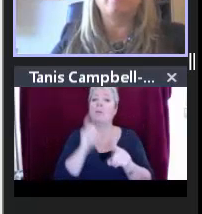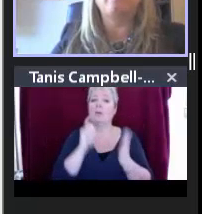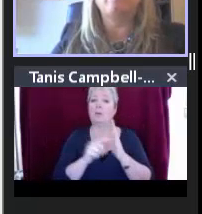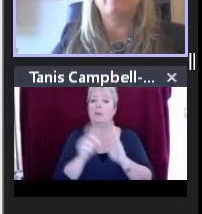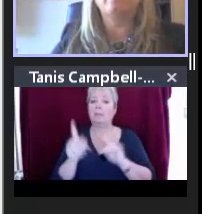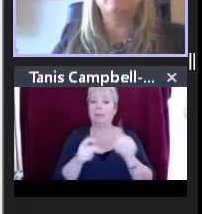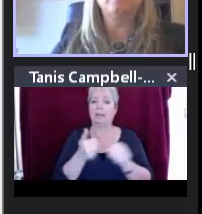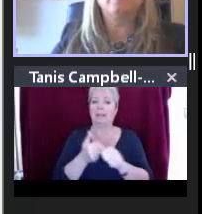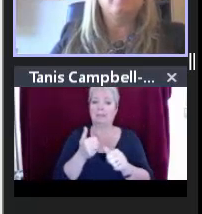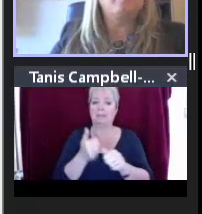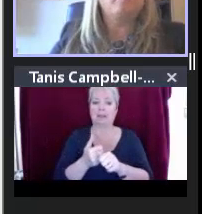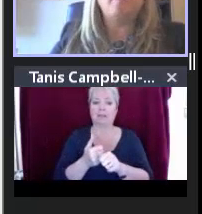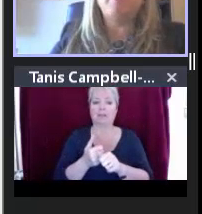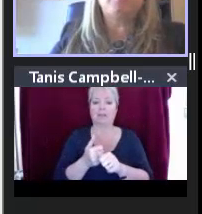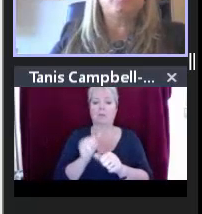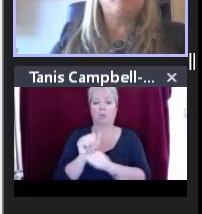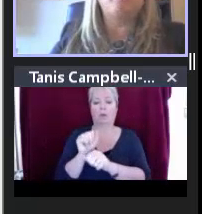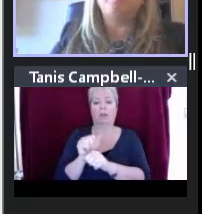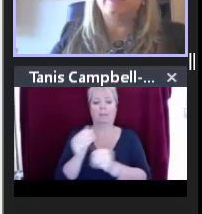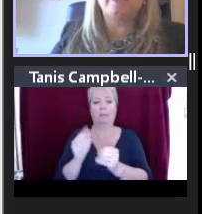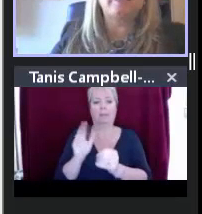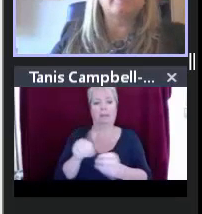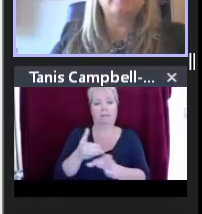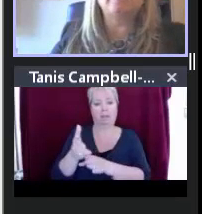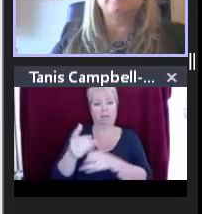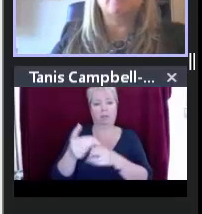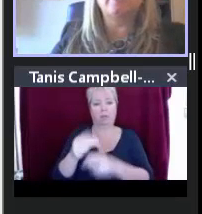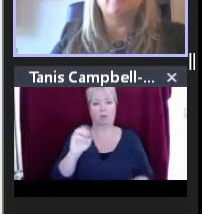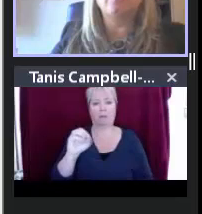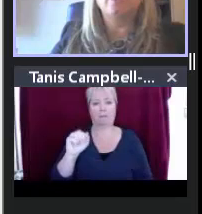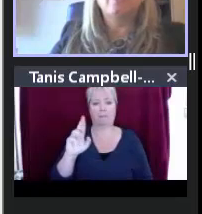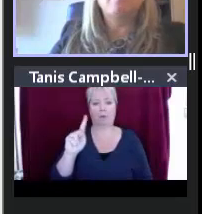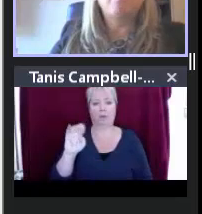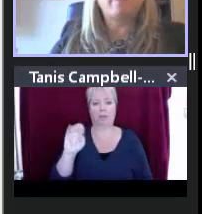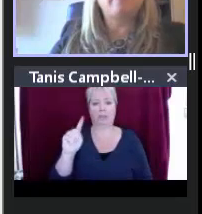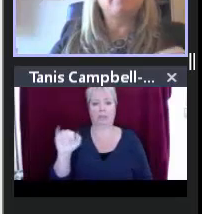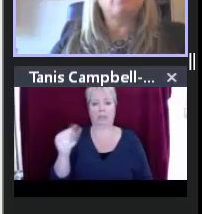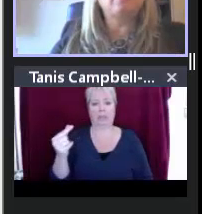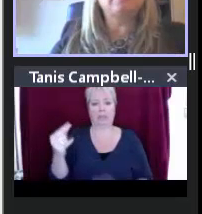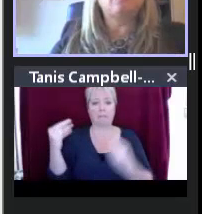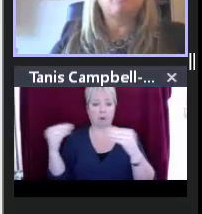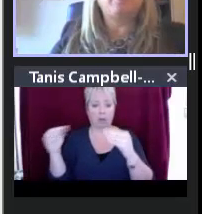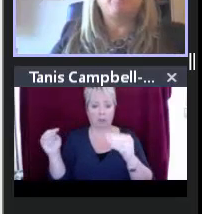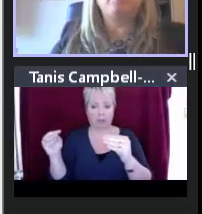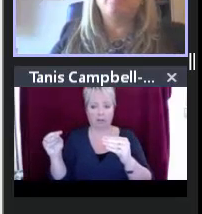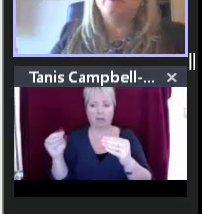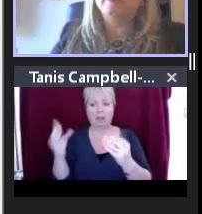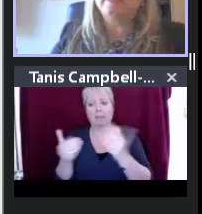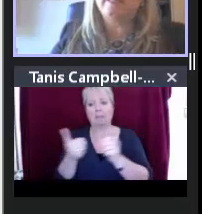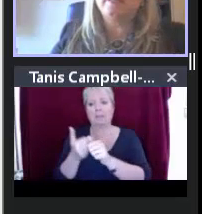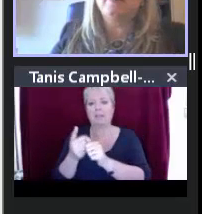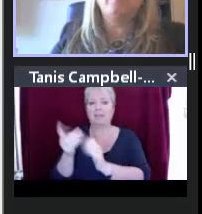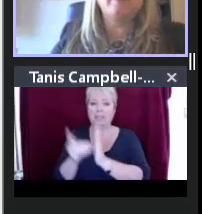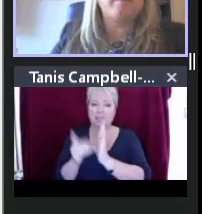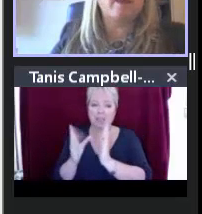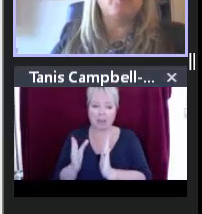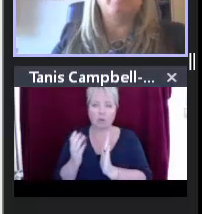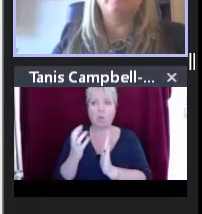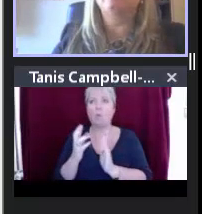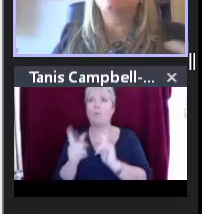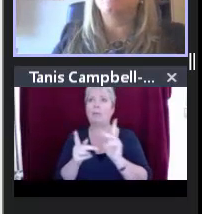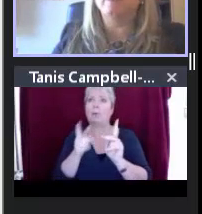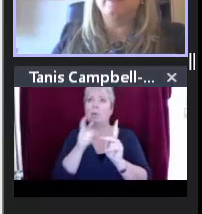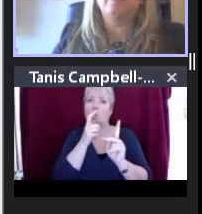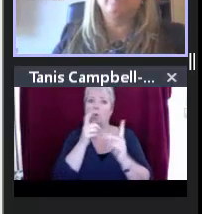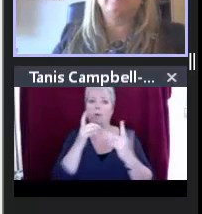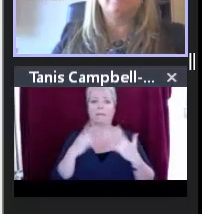in the marketing field, maybe beginning as a designer, but also people who've worked, say, in event